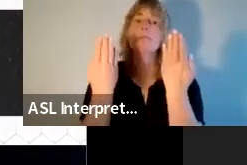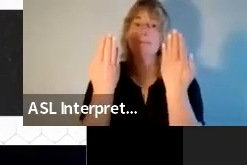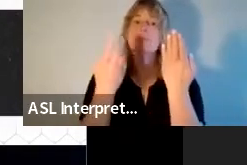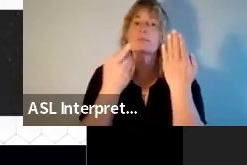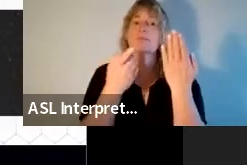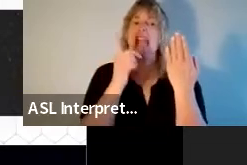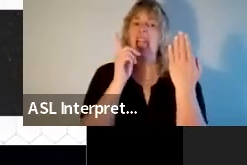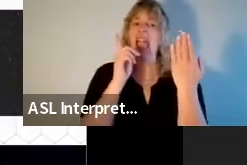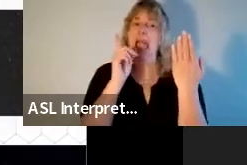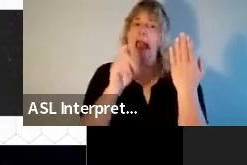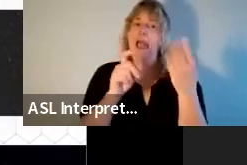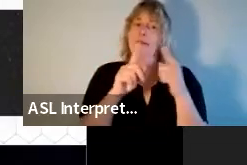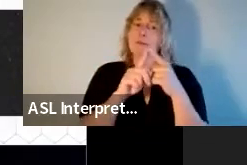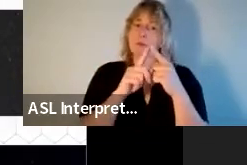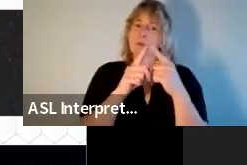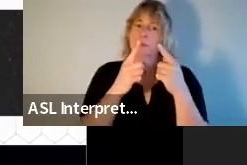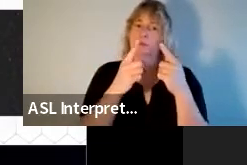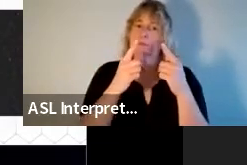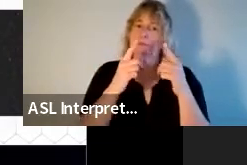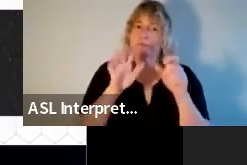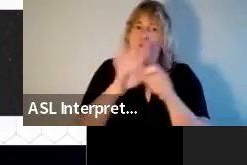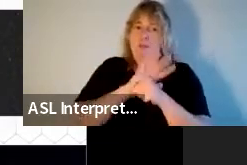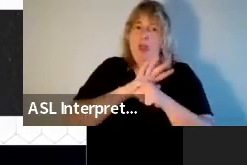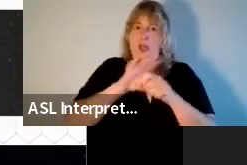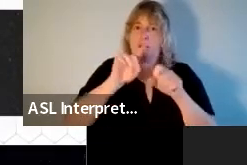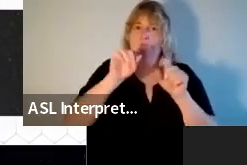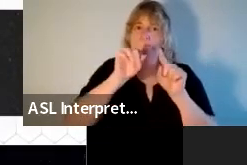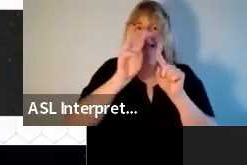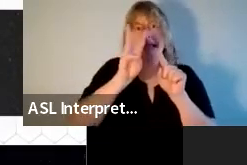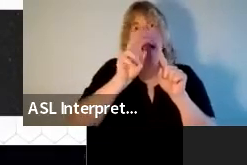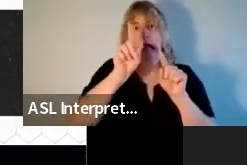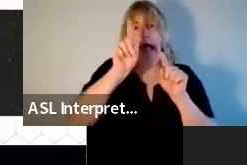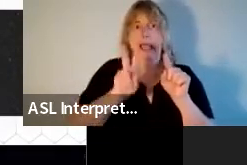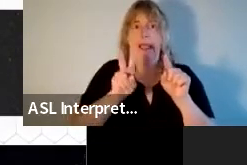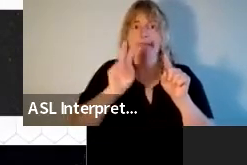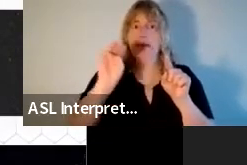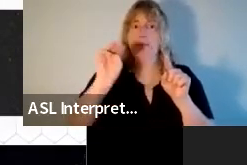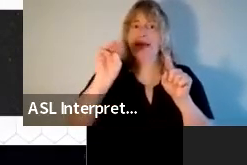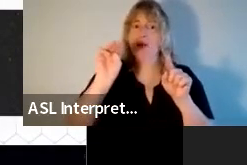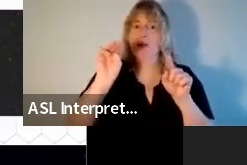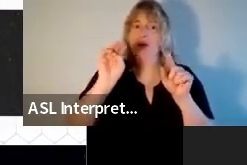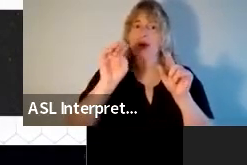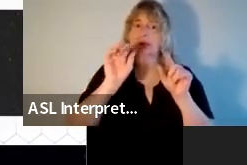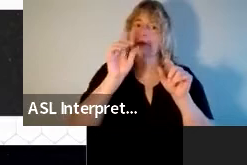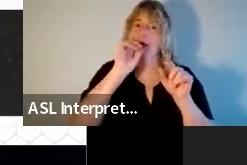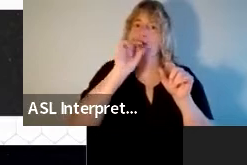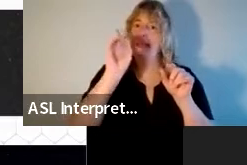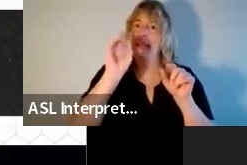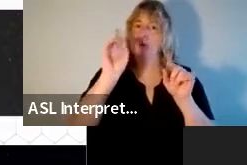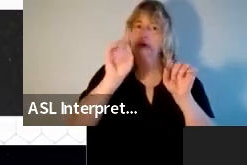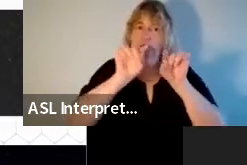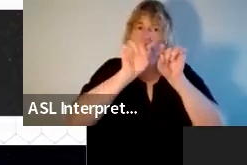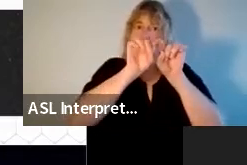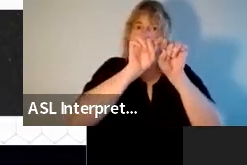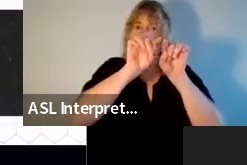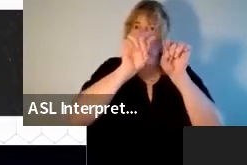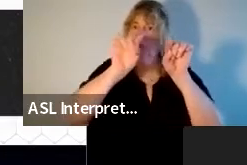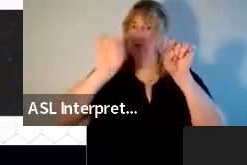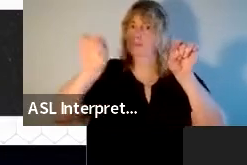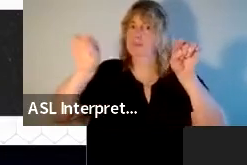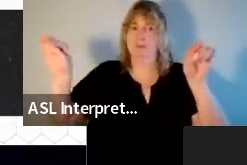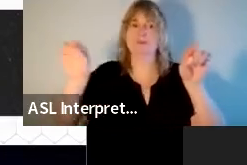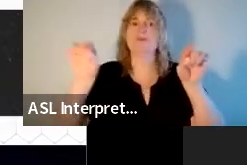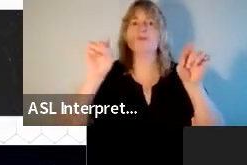to fill out that 6.5 meter diameter aperture. Now, there's another important mid-course correction. You see we're